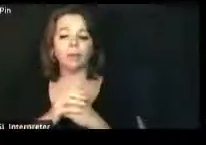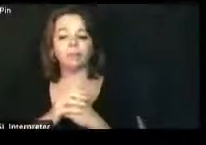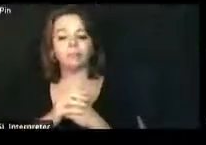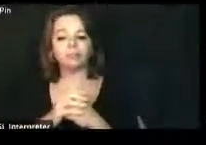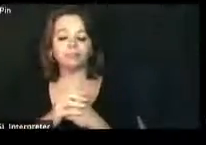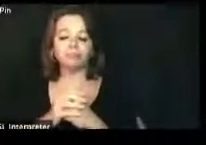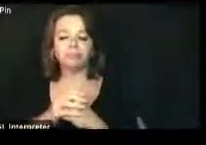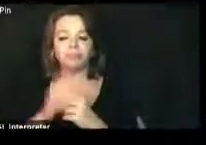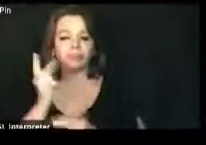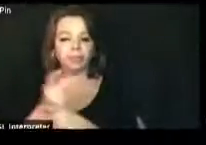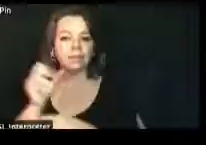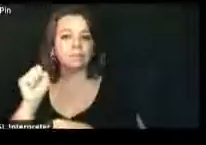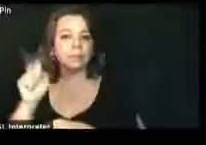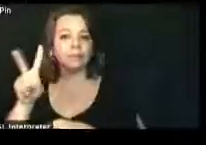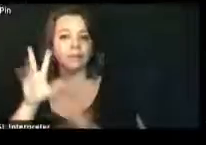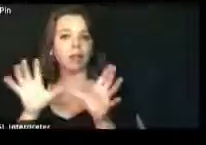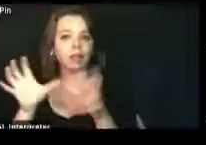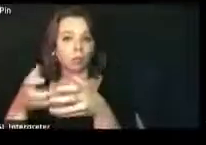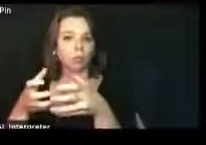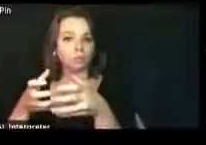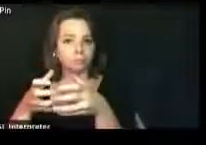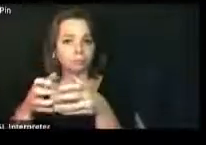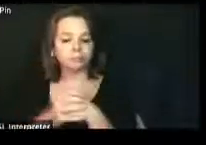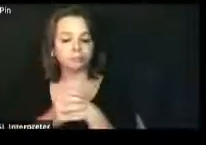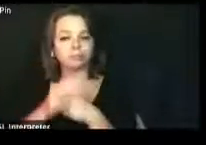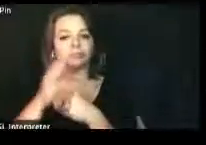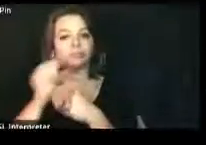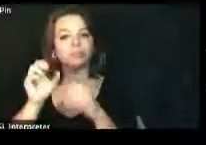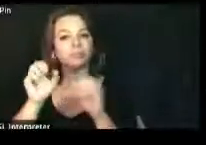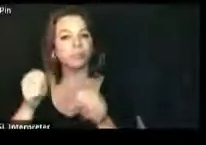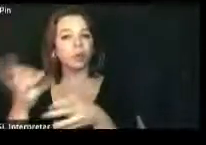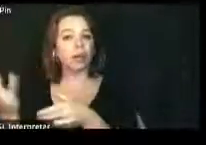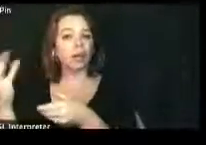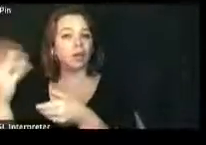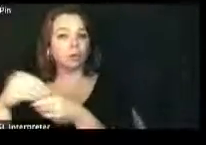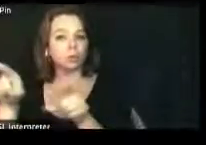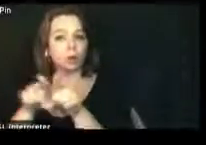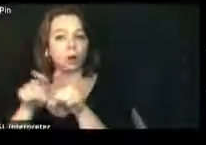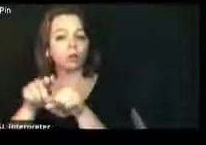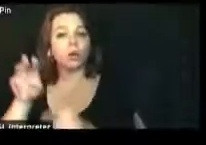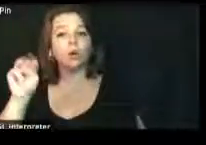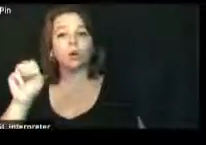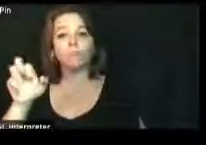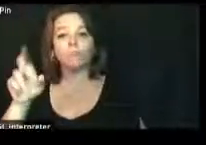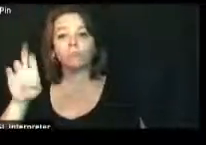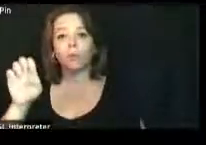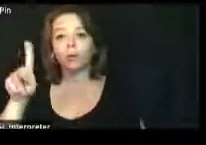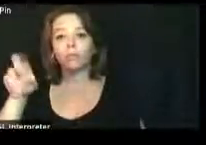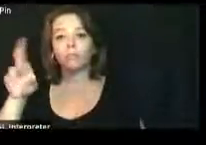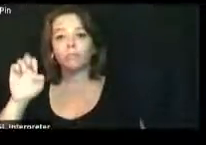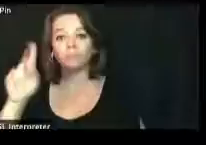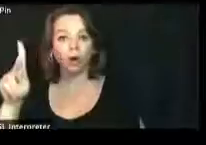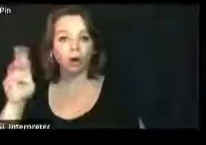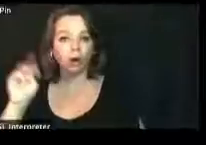keep Simi Valley whole, and we can also include Moore Park. I would like to reiterate,